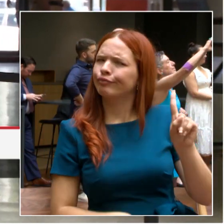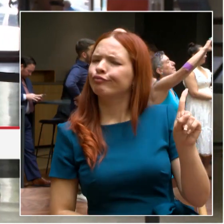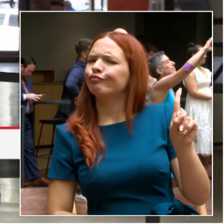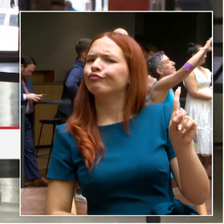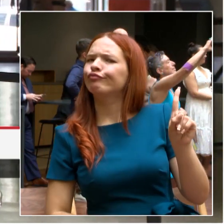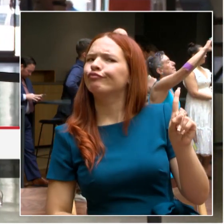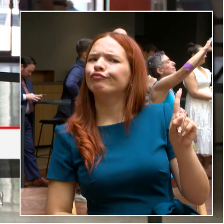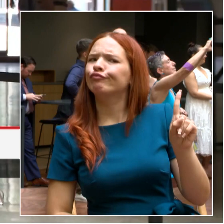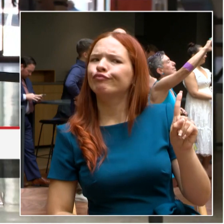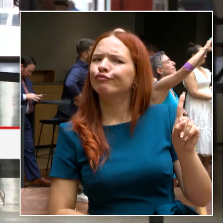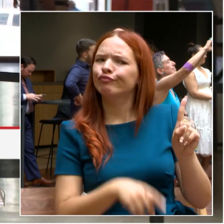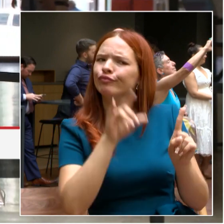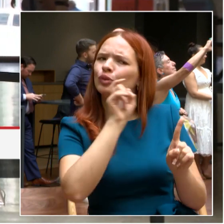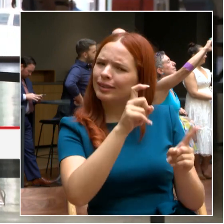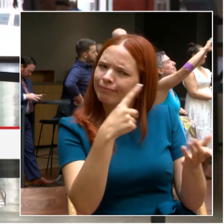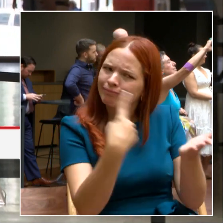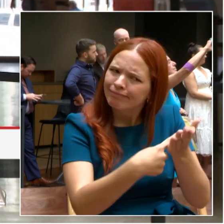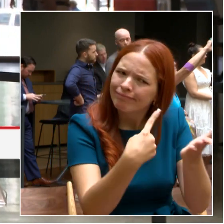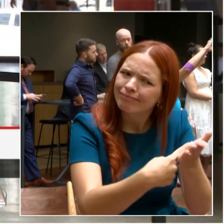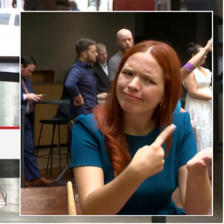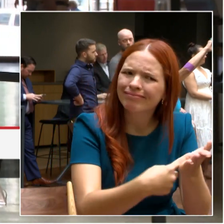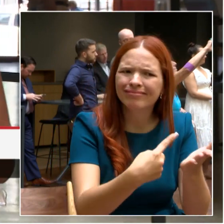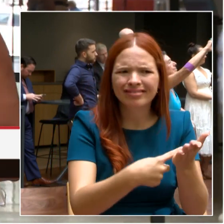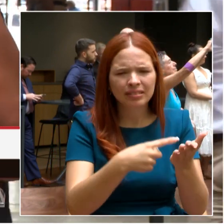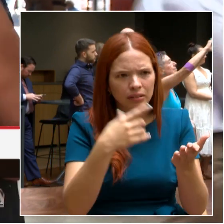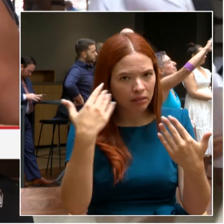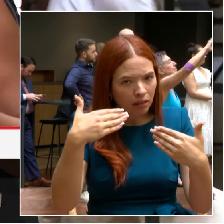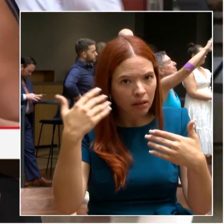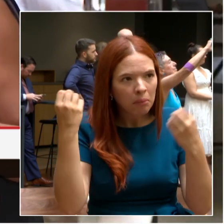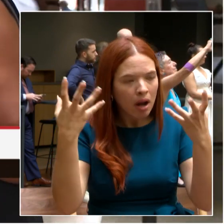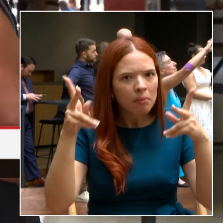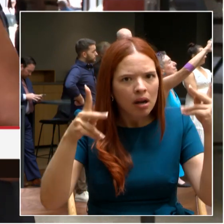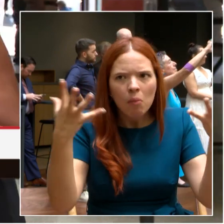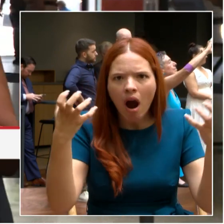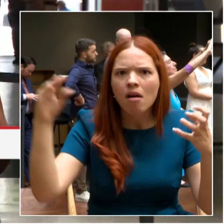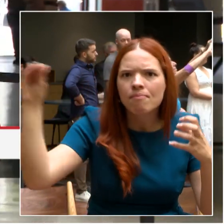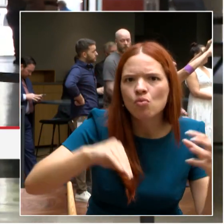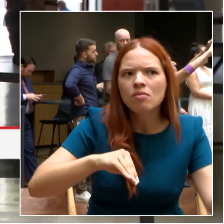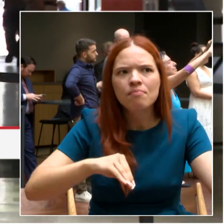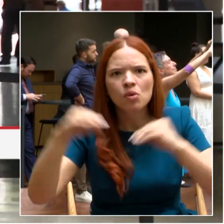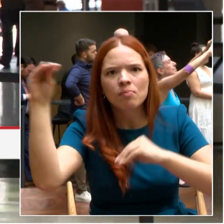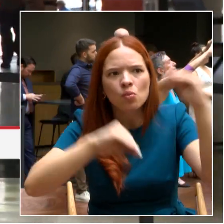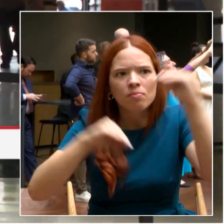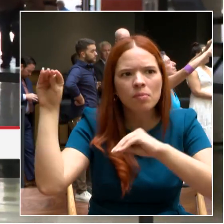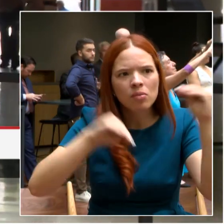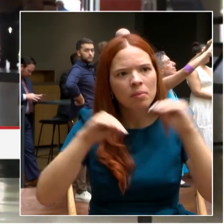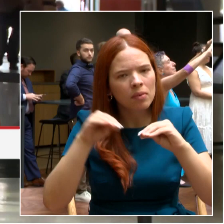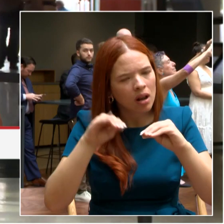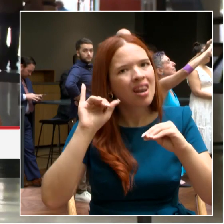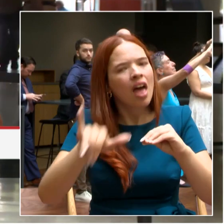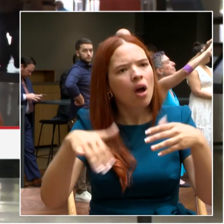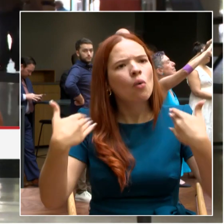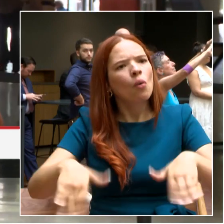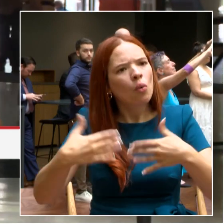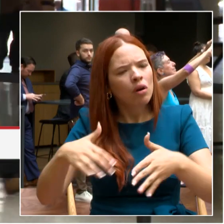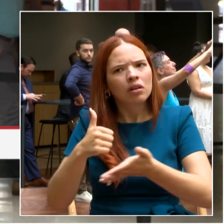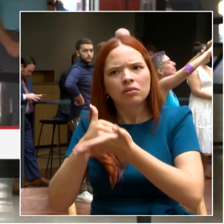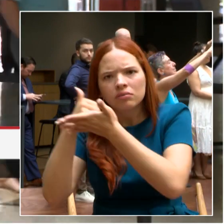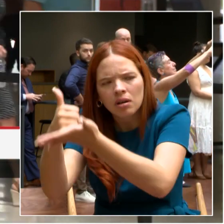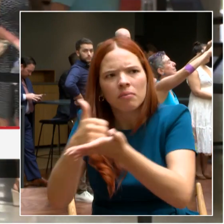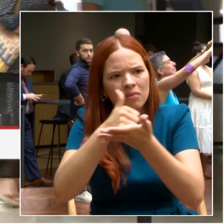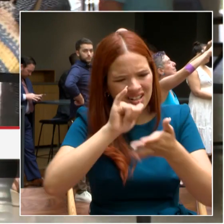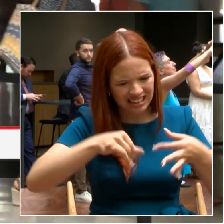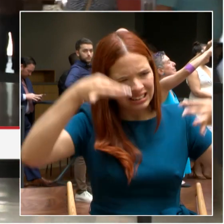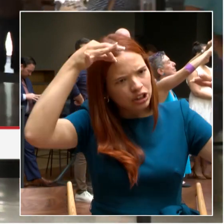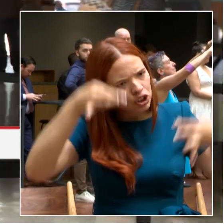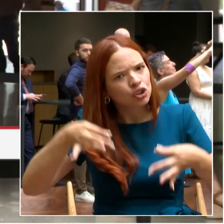that want to be in the best city in the world, we can help them with the economics of their decision. We're